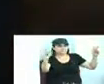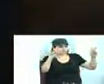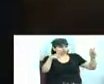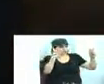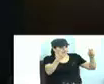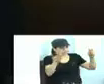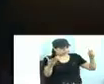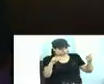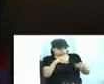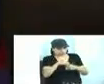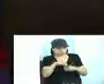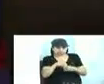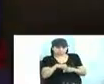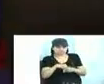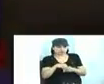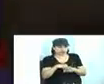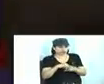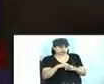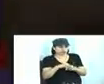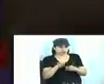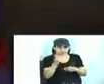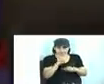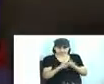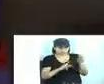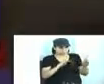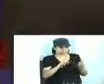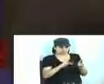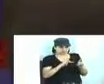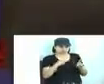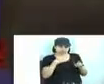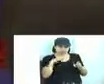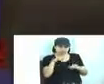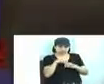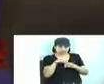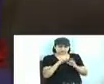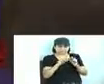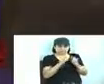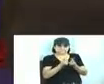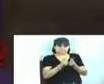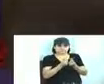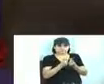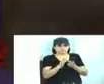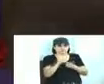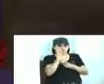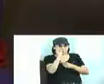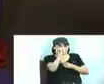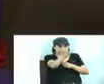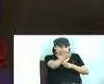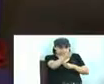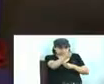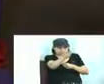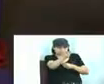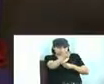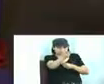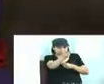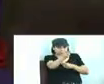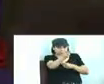other than the stupefied 16 people that I'm part of this group with, is at the far end, there is this